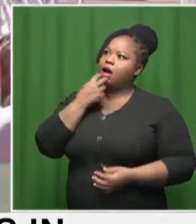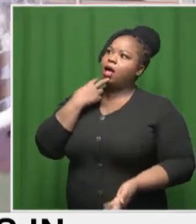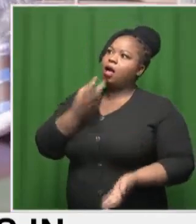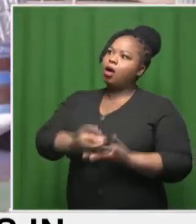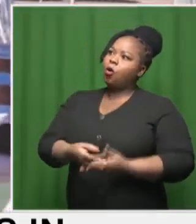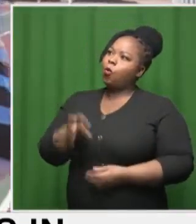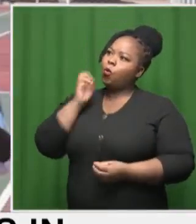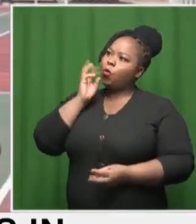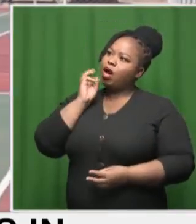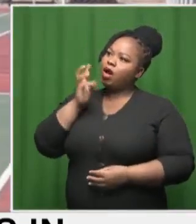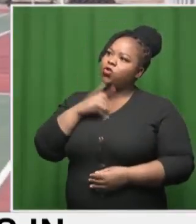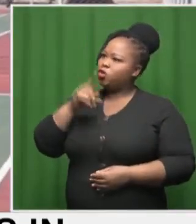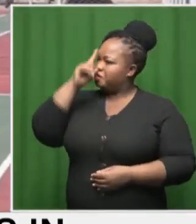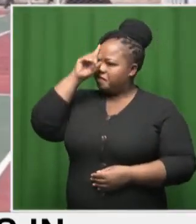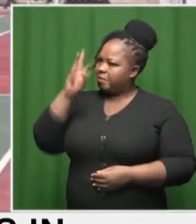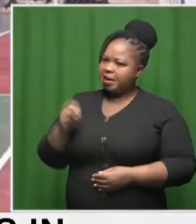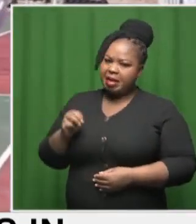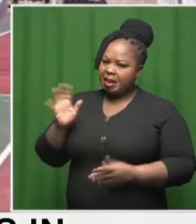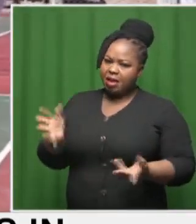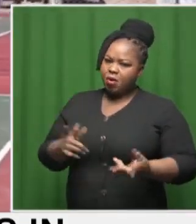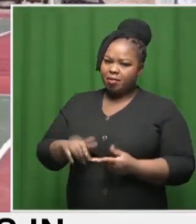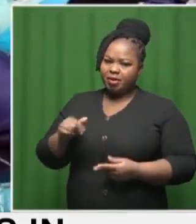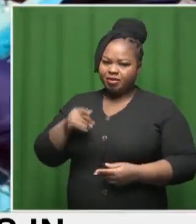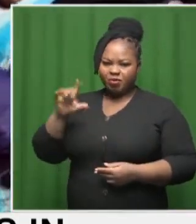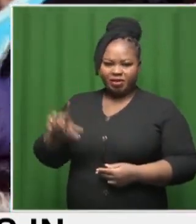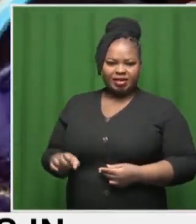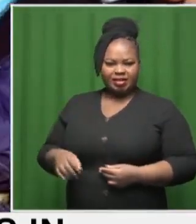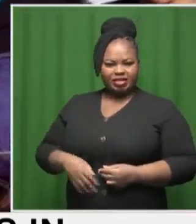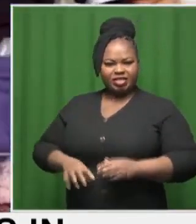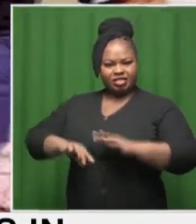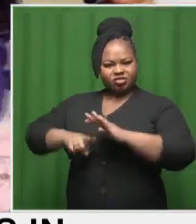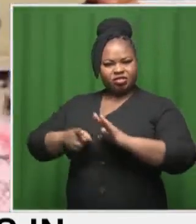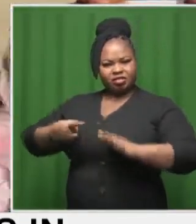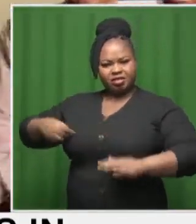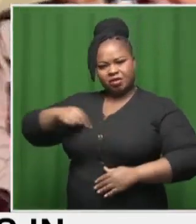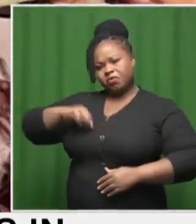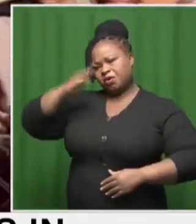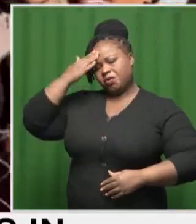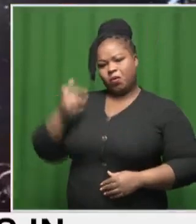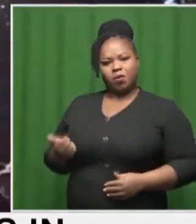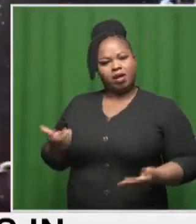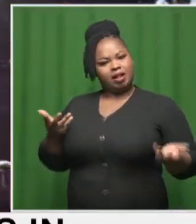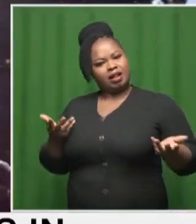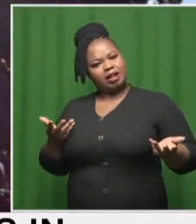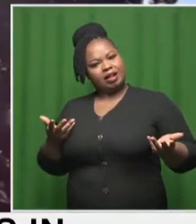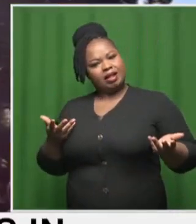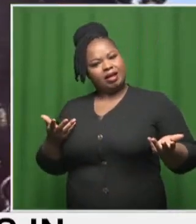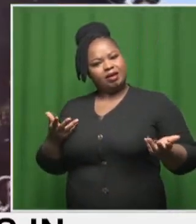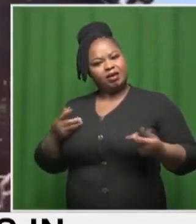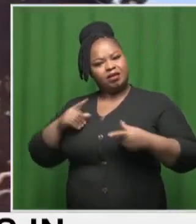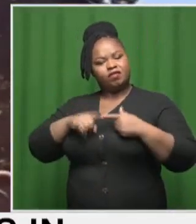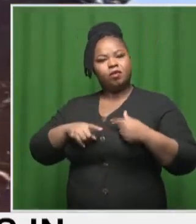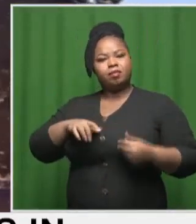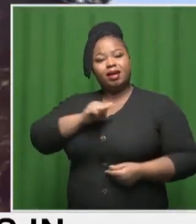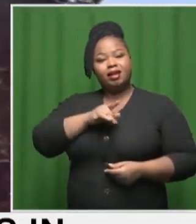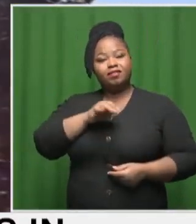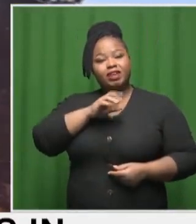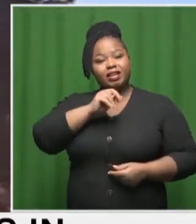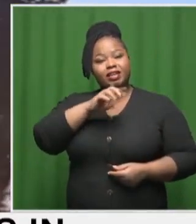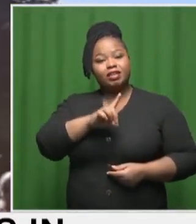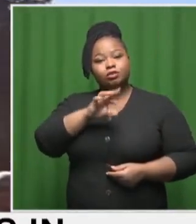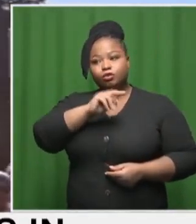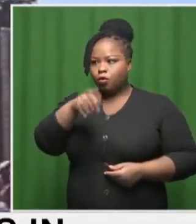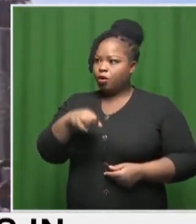even from Nelson Mandela or Amatole, the districts we know. It was like from Alfred Nzo. You know, I was